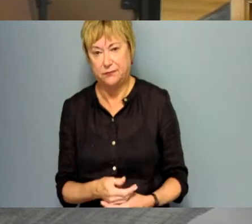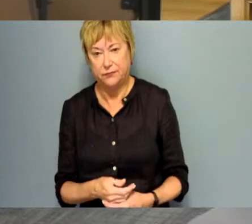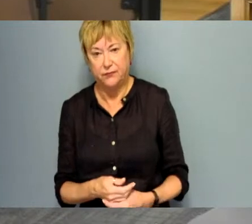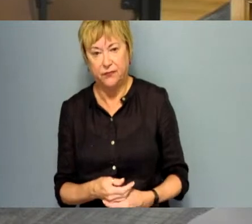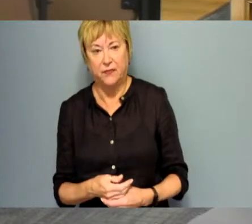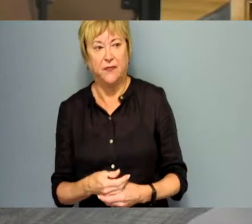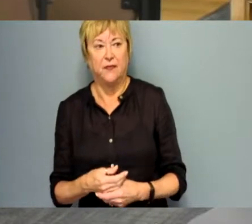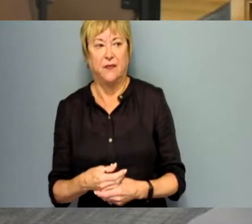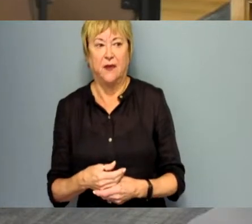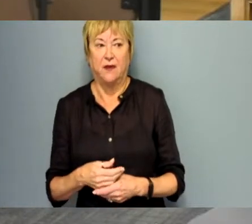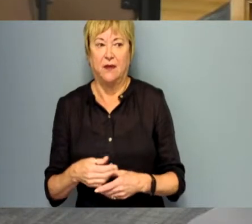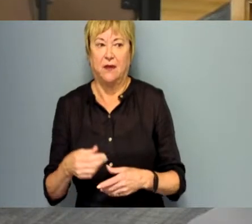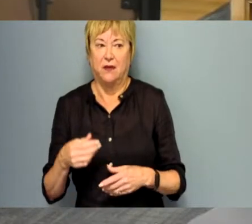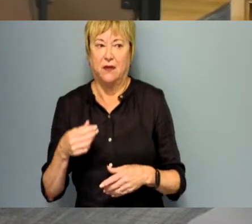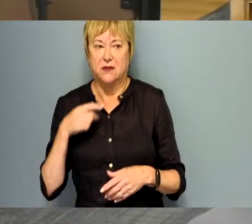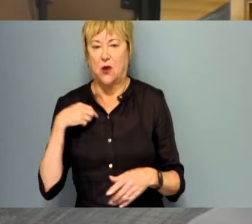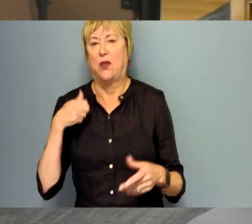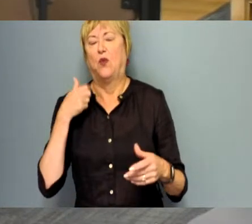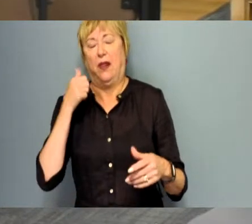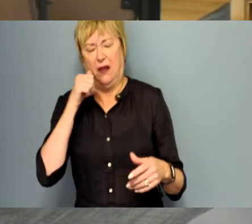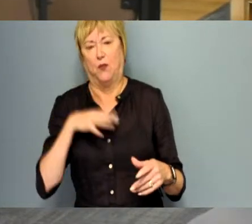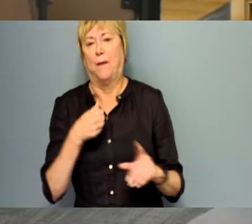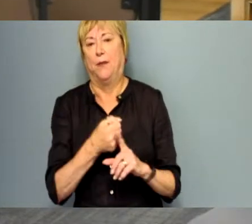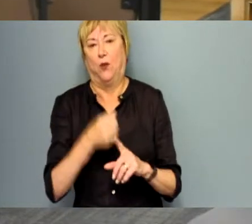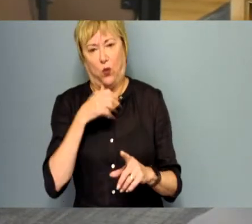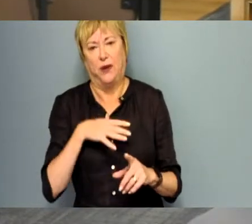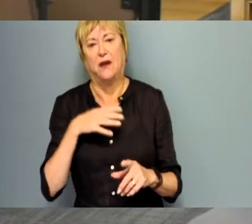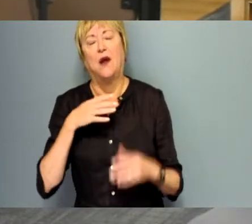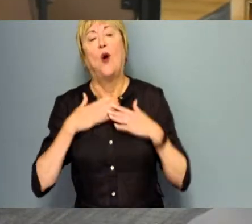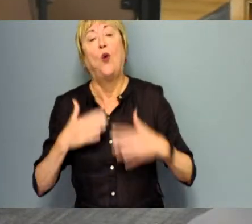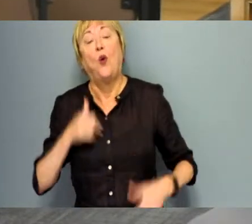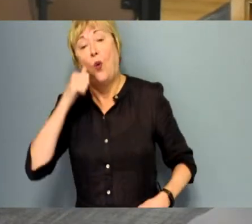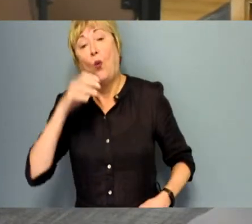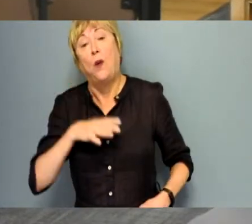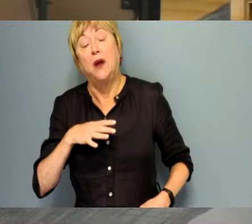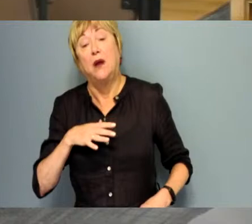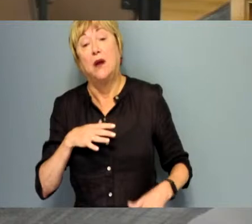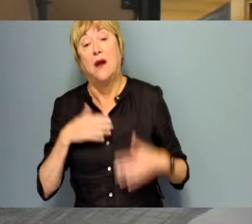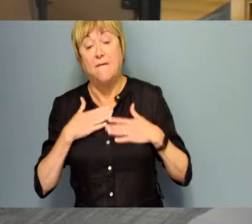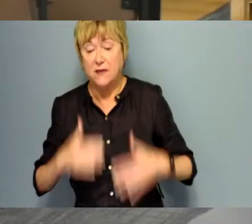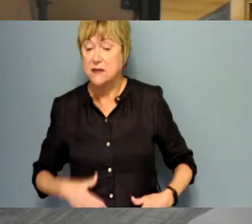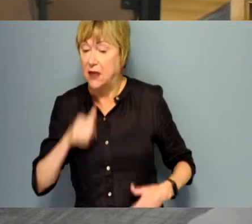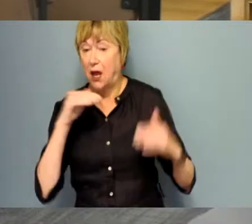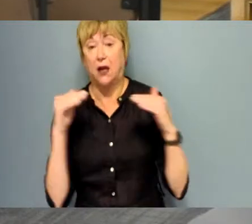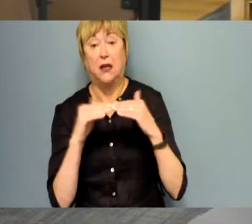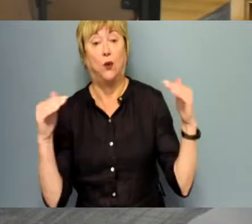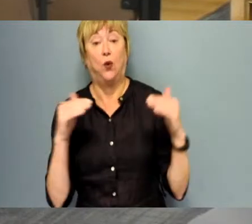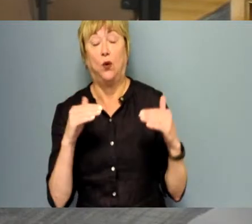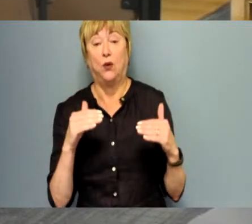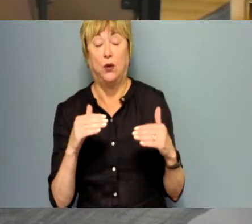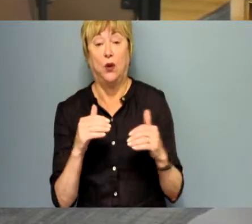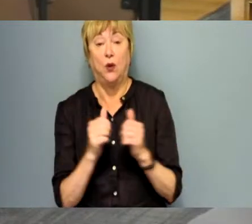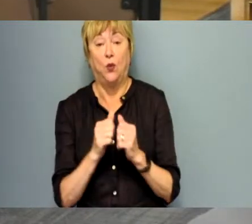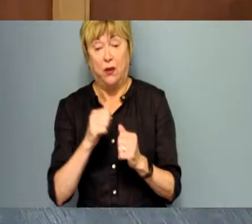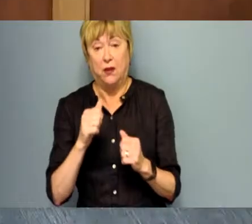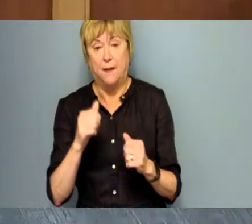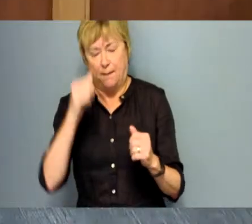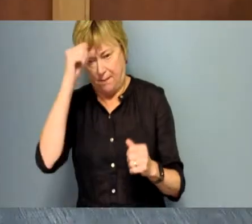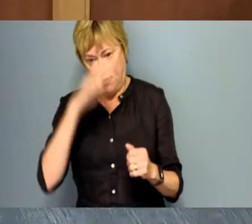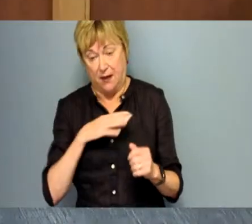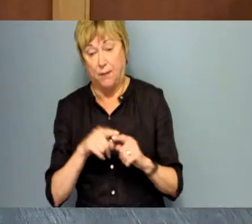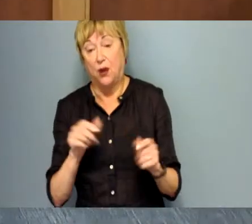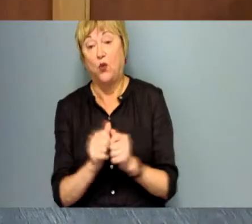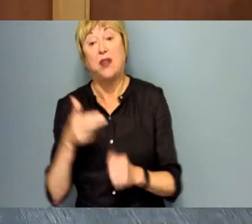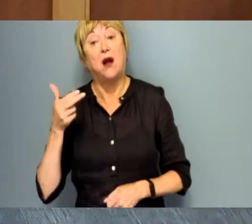should respect women. And women physically are not equal to men, but with a gun, an equalizer, they